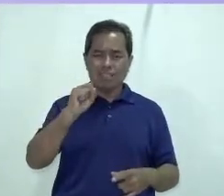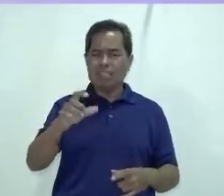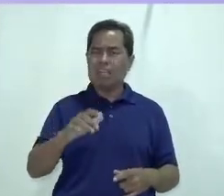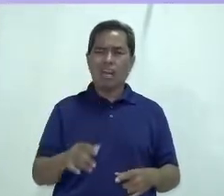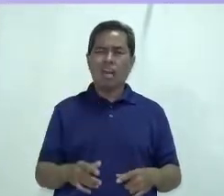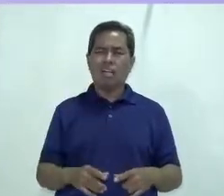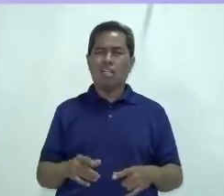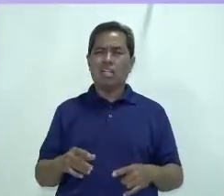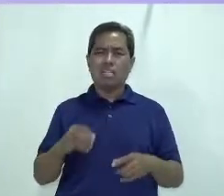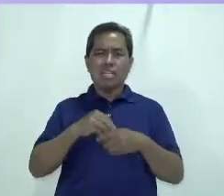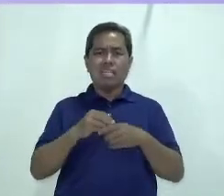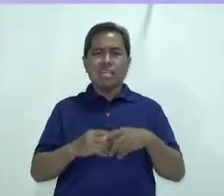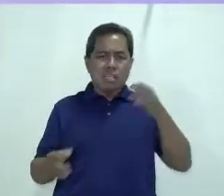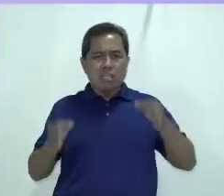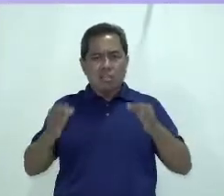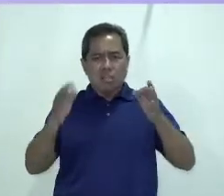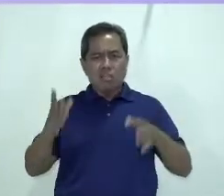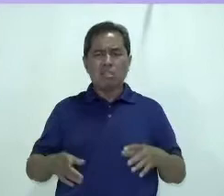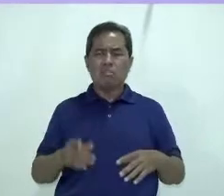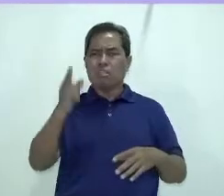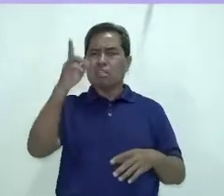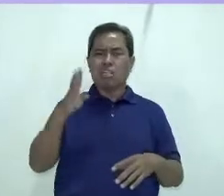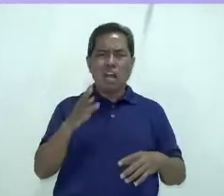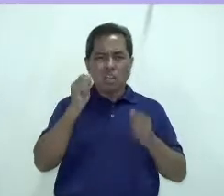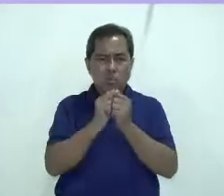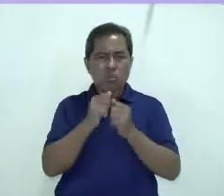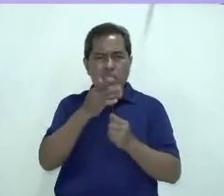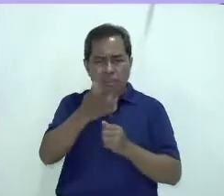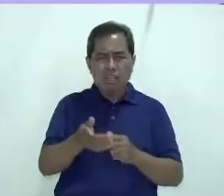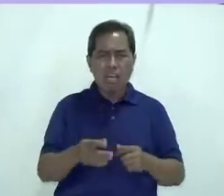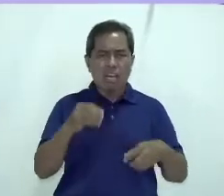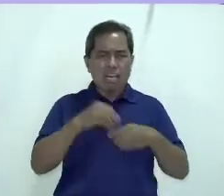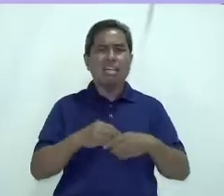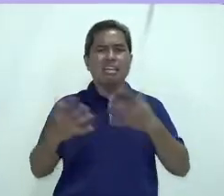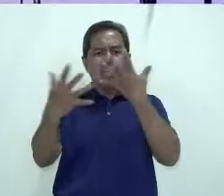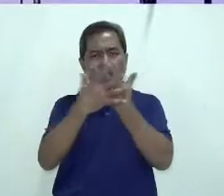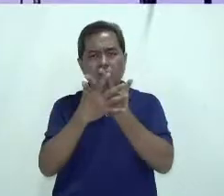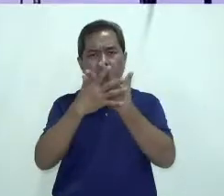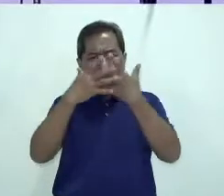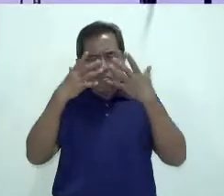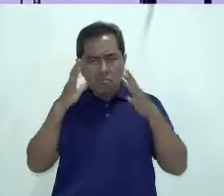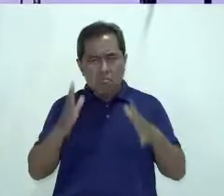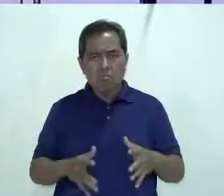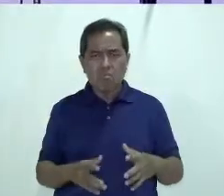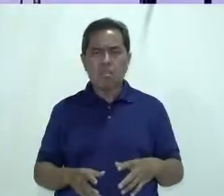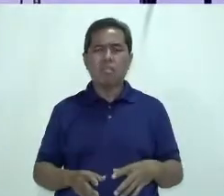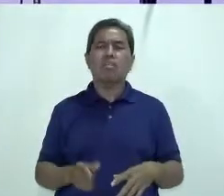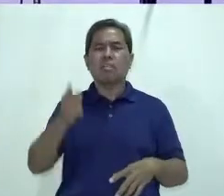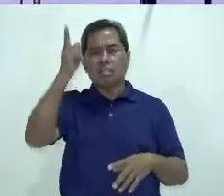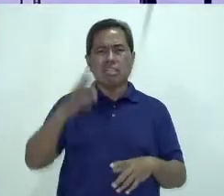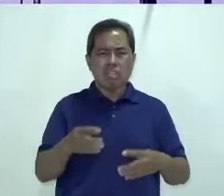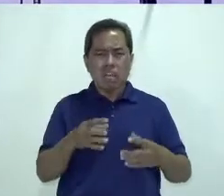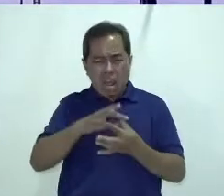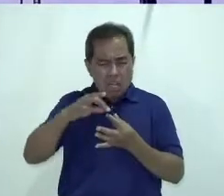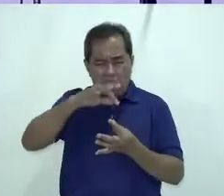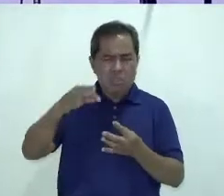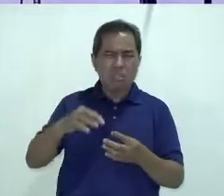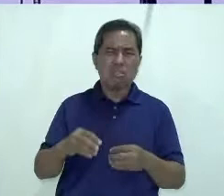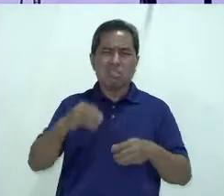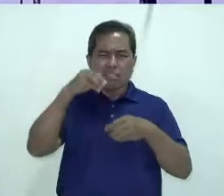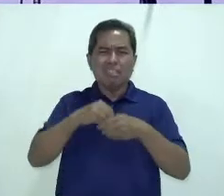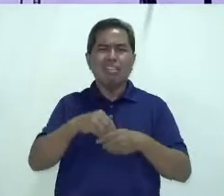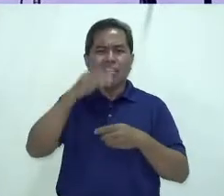Before they ever walked in to that prison room, that inner cell, God's Spirit was already there.